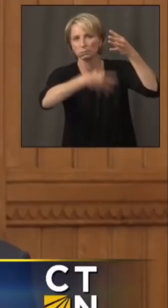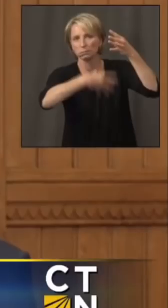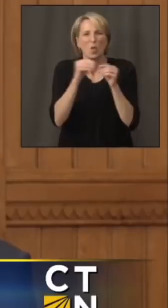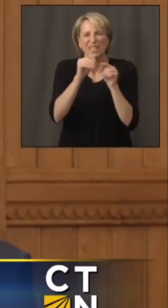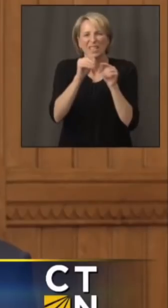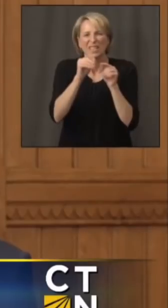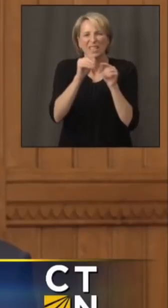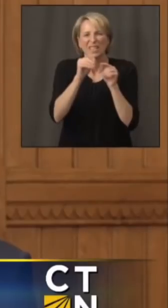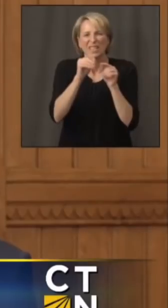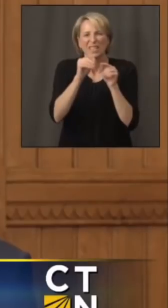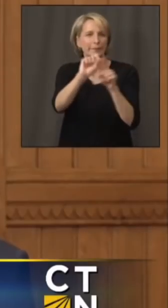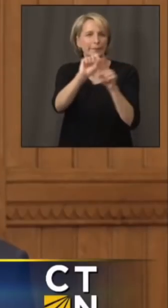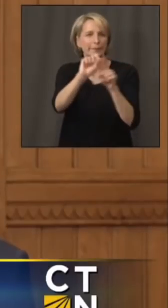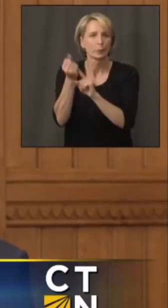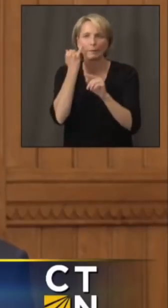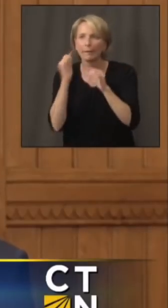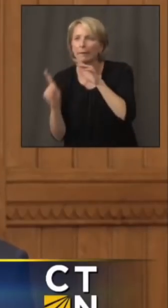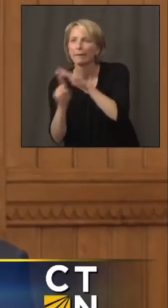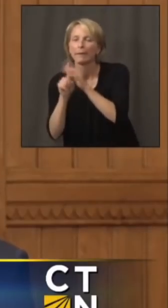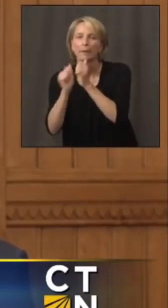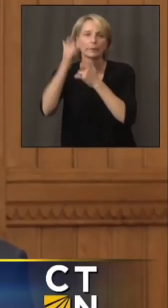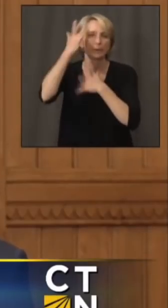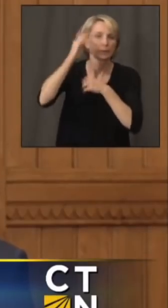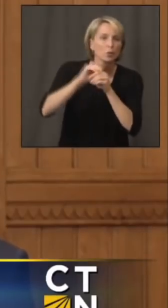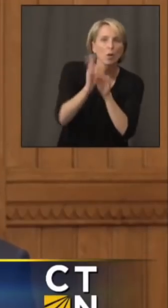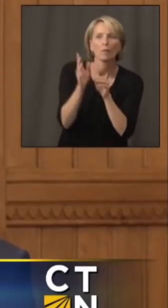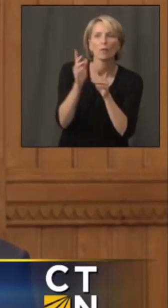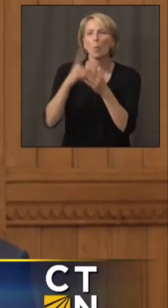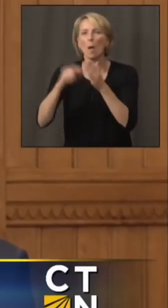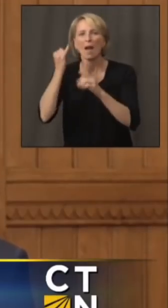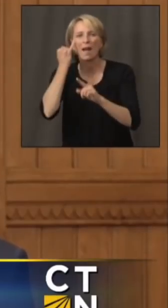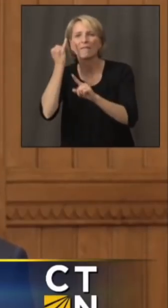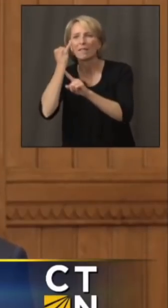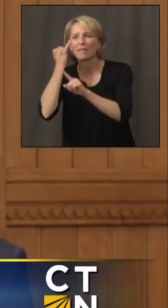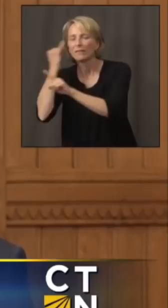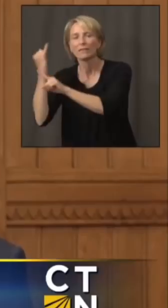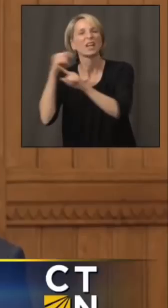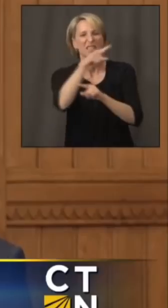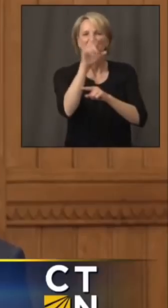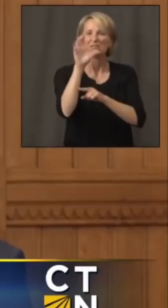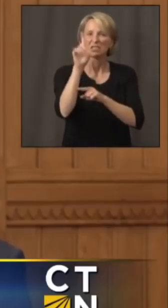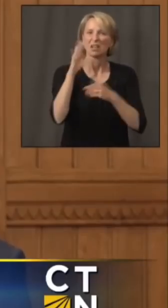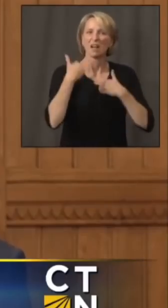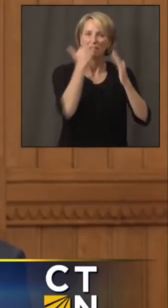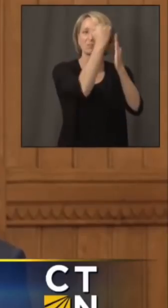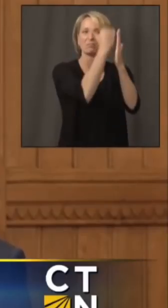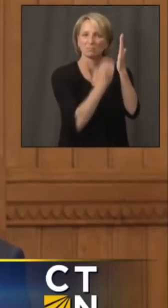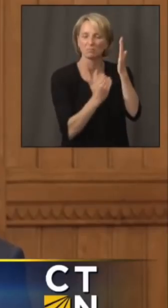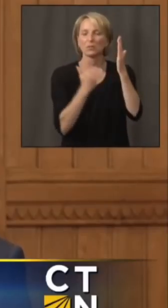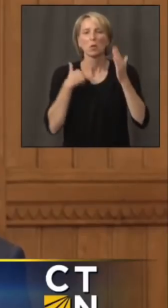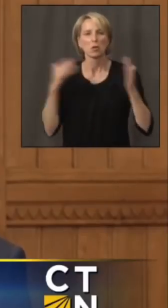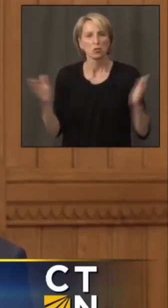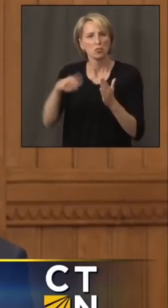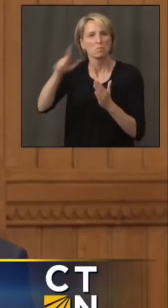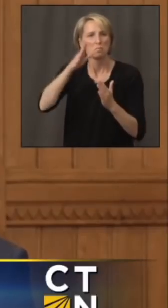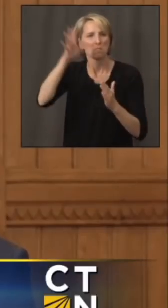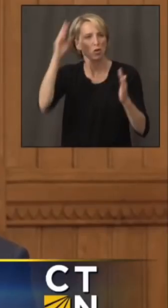ct.gov/coronavirus, and there you can find extensive links and resources for parents or anyone else who has questions about how to effectively